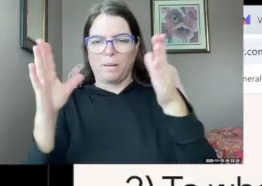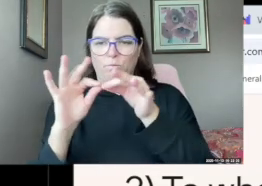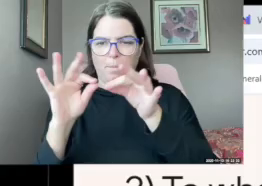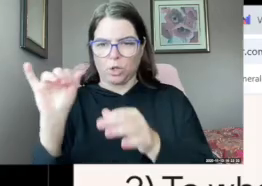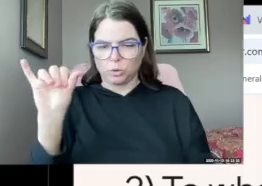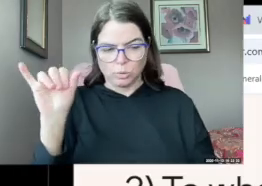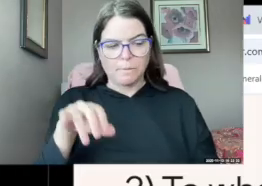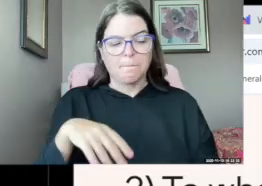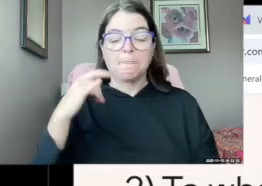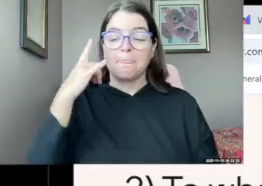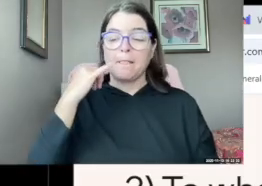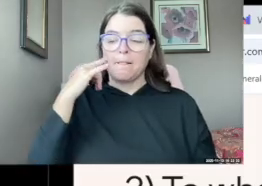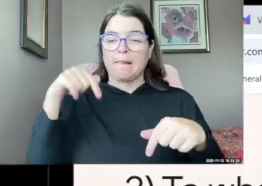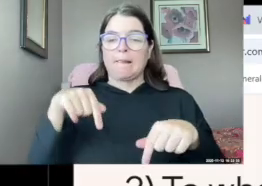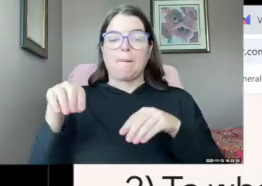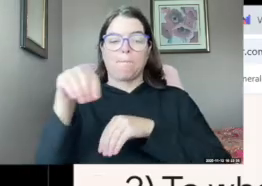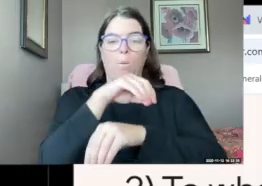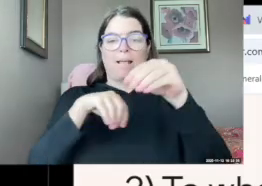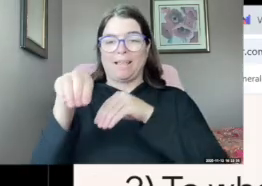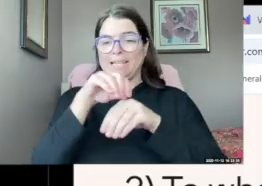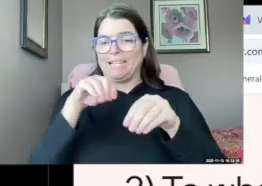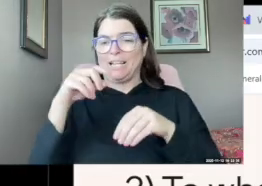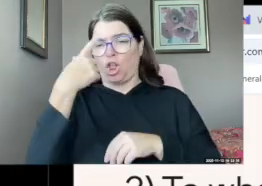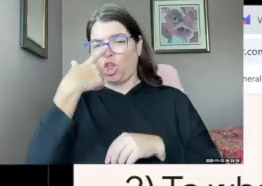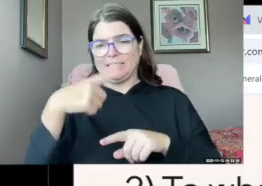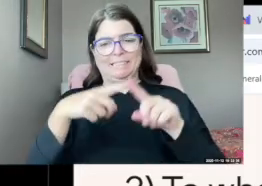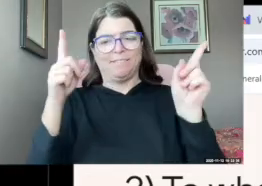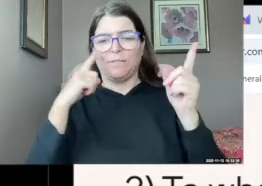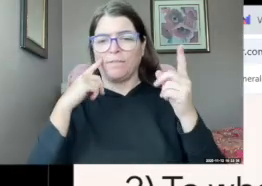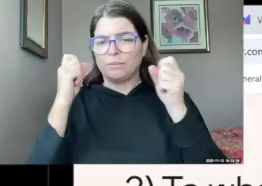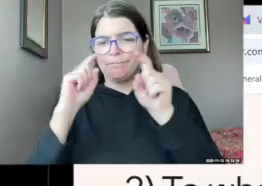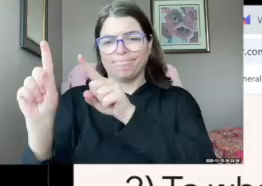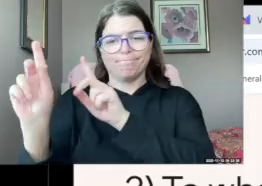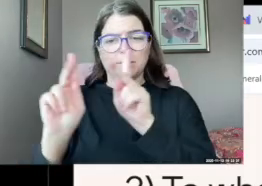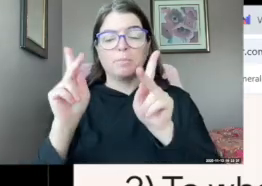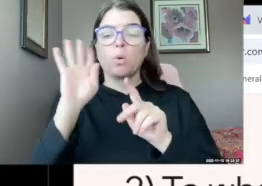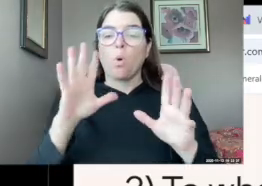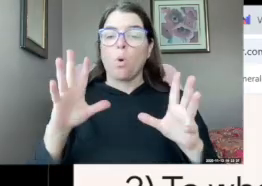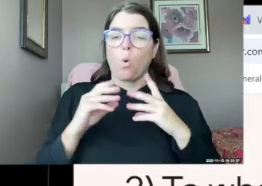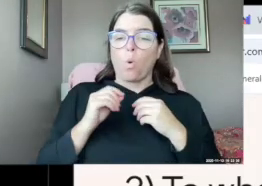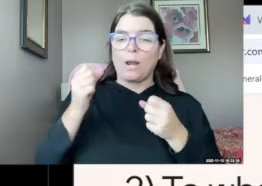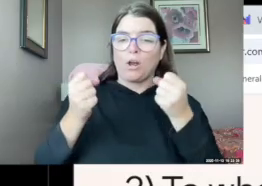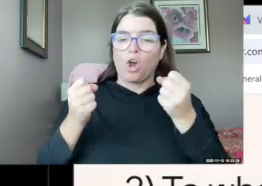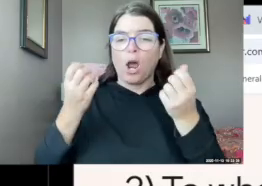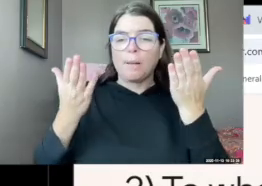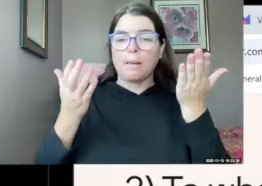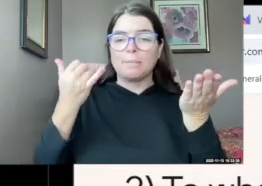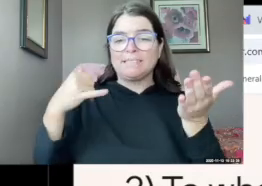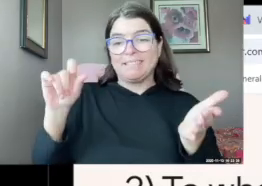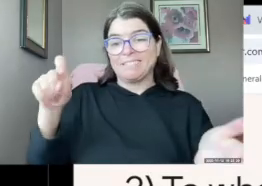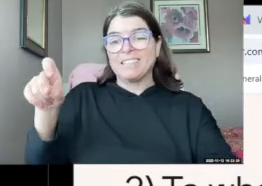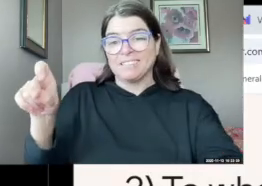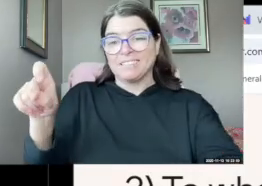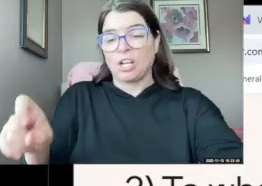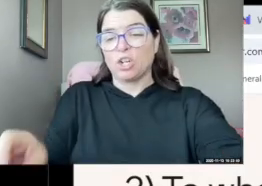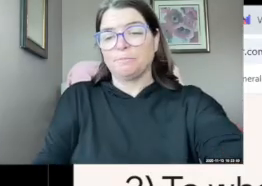his opening remarks as well. In California, mobility looks different for everyone. For many households, owning a car